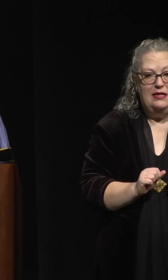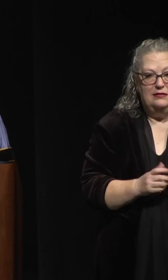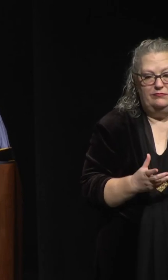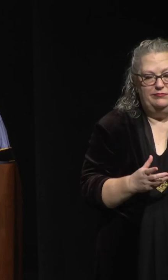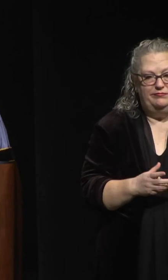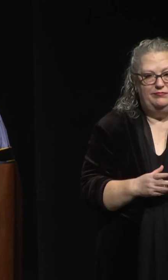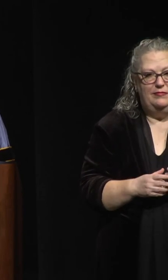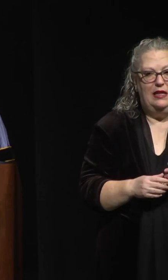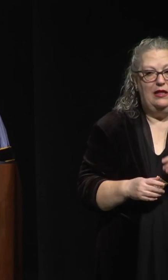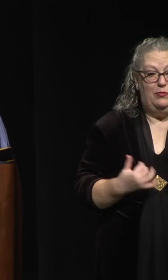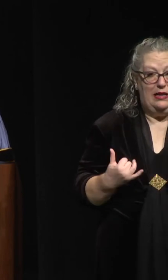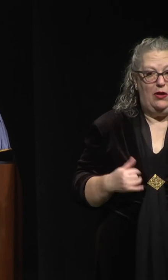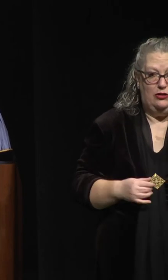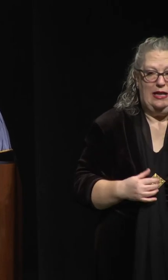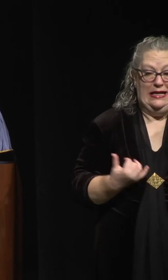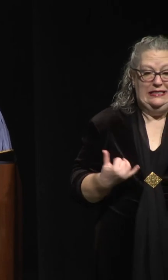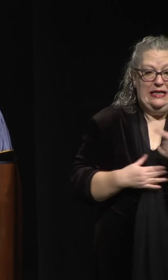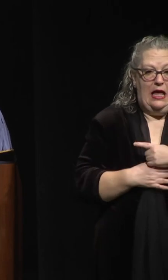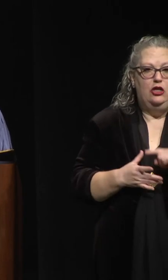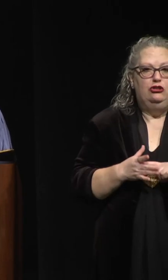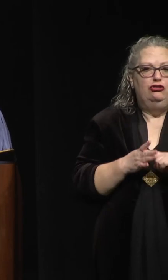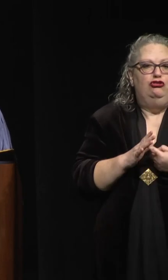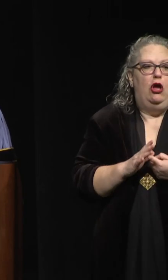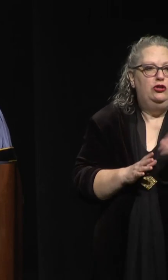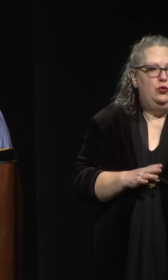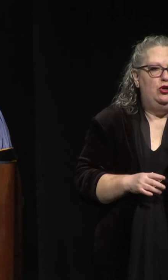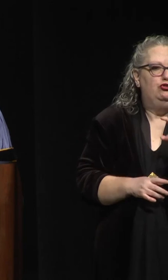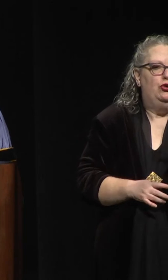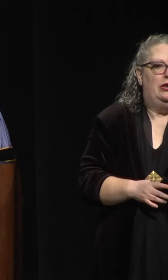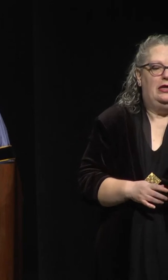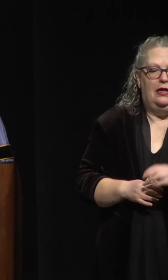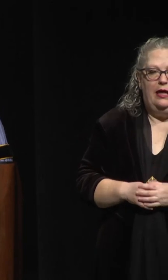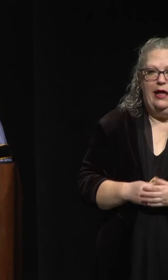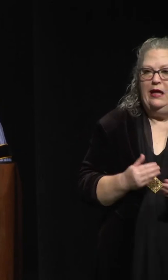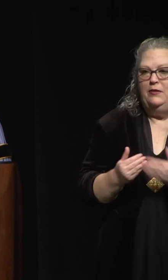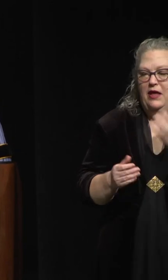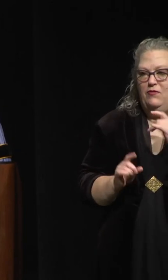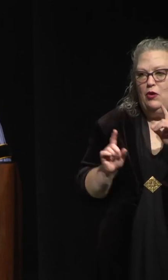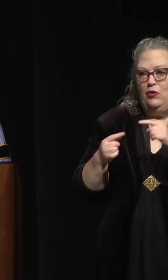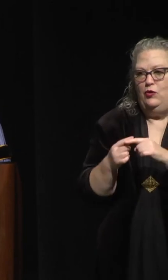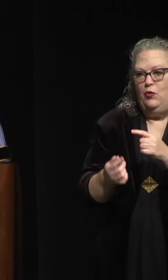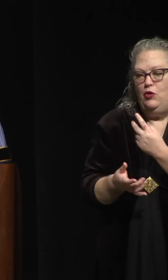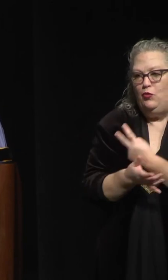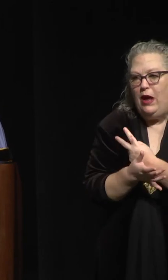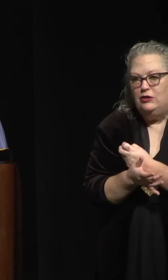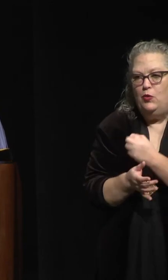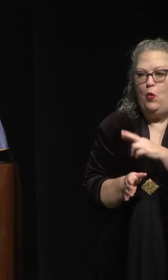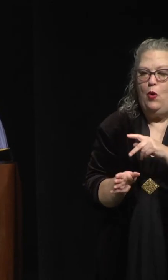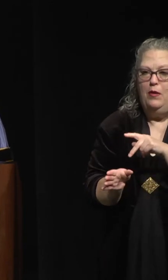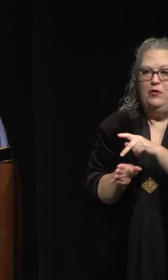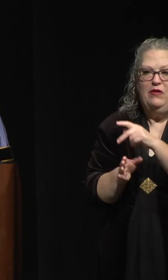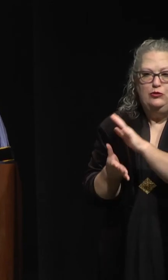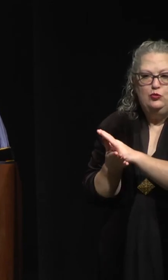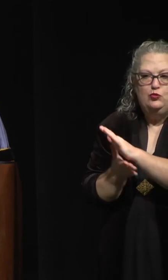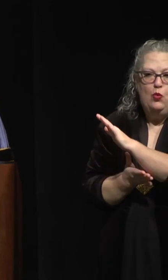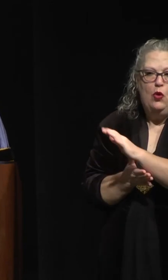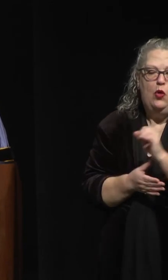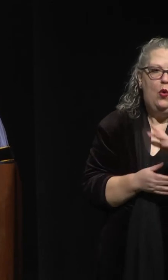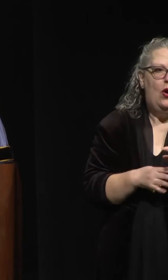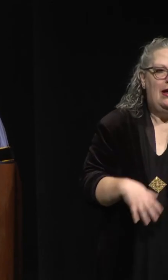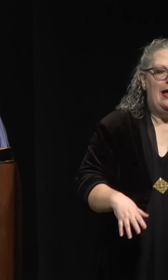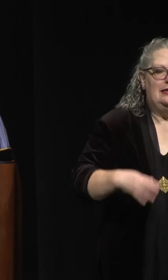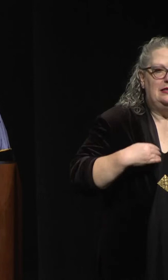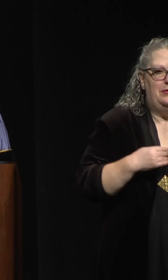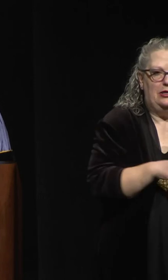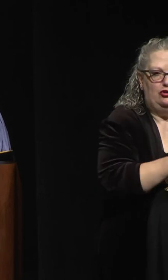only the beginning of your journey. Whether you are going on to graduate or professional school, taking a